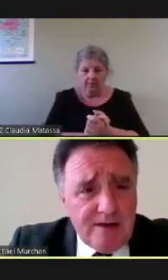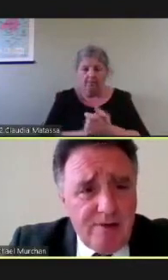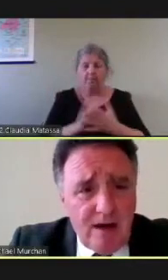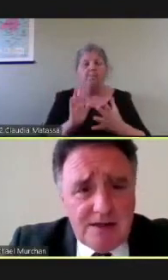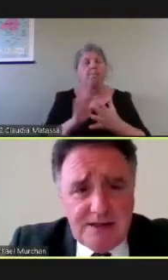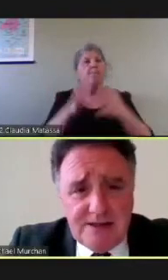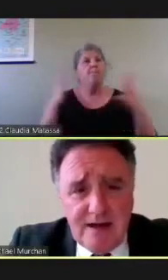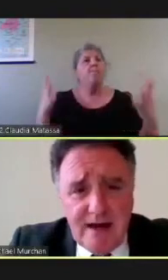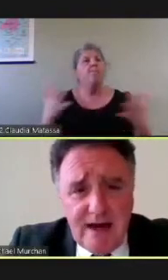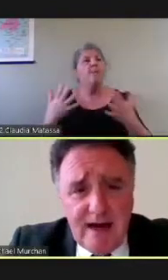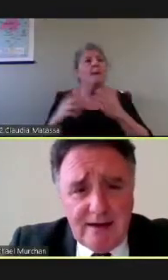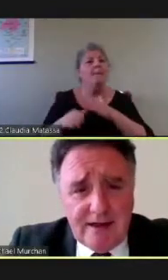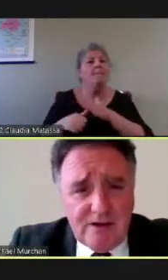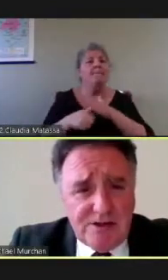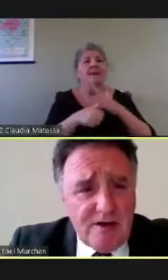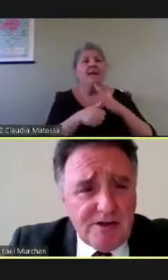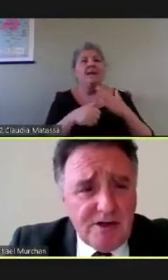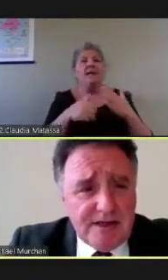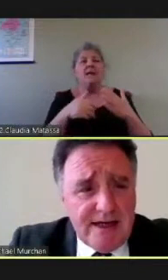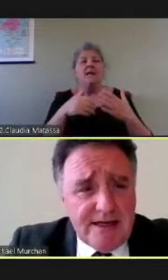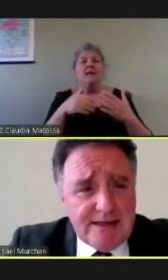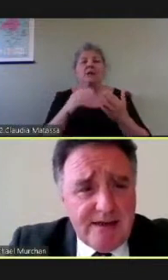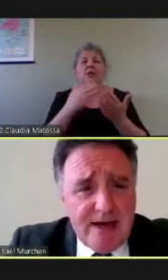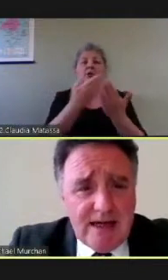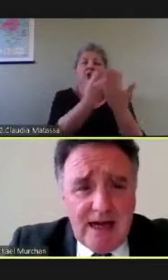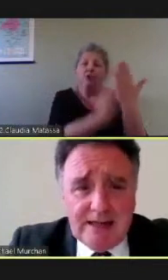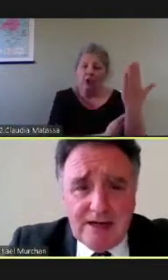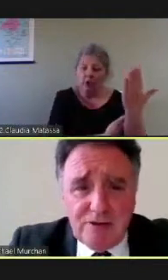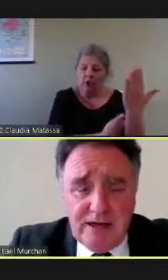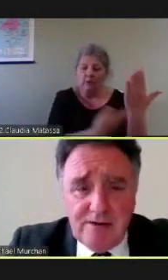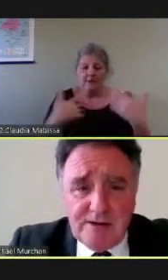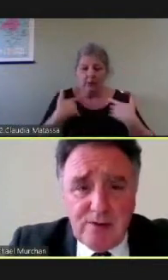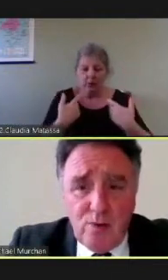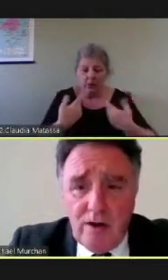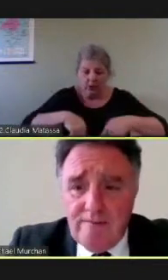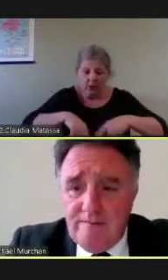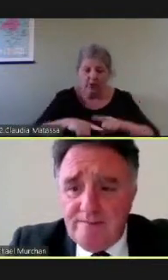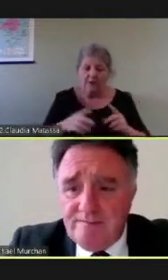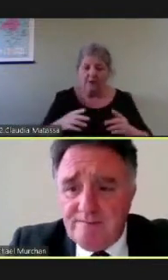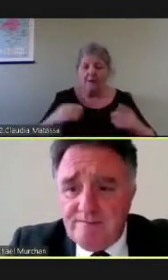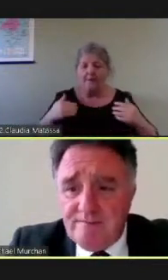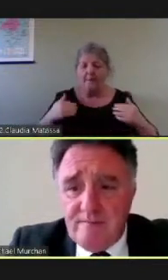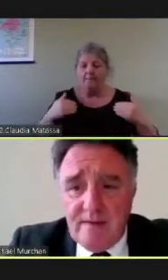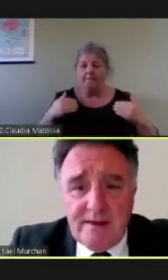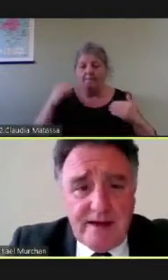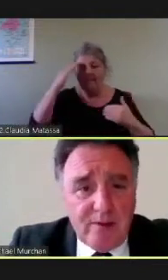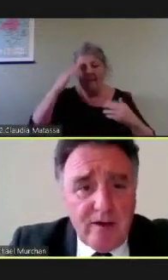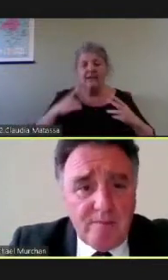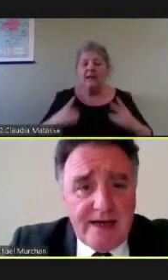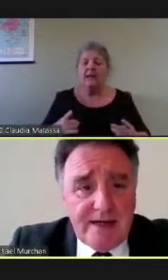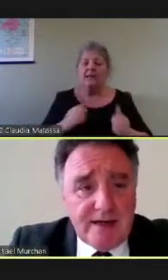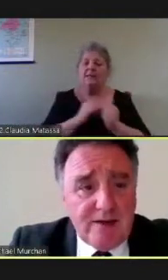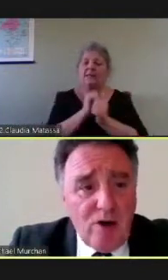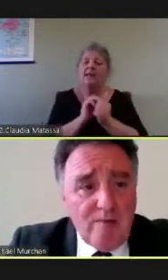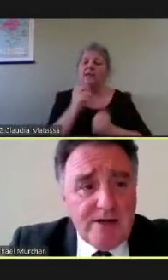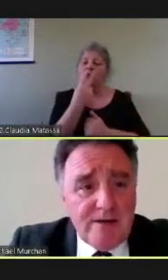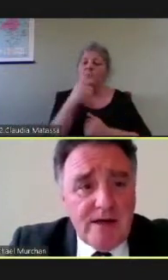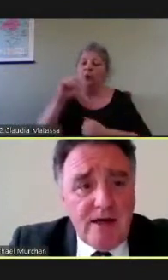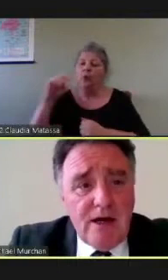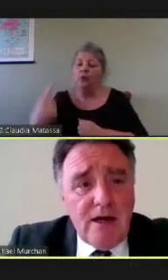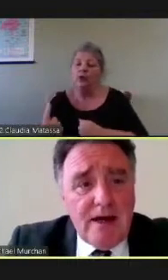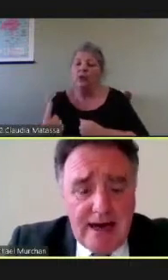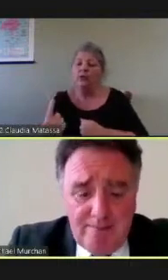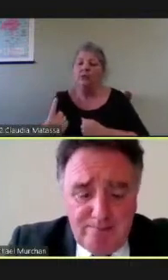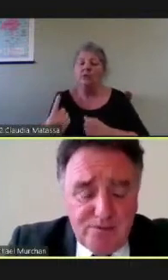relevant documents and policies that concerns us is the Mental Health Act 2001 that we're updating at the